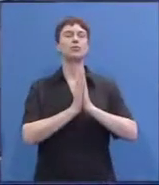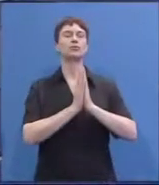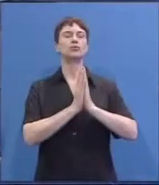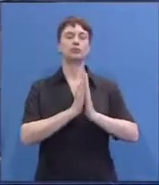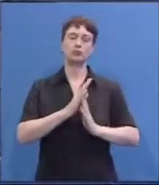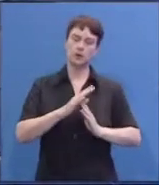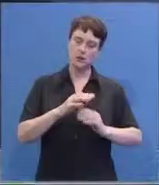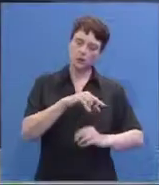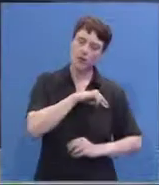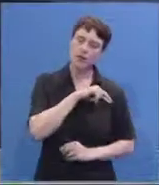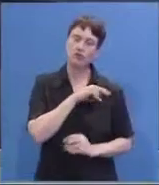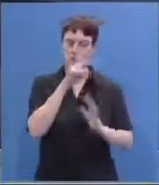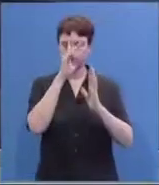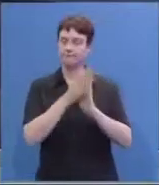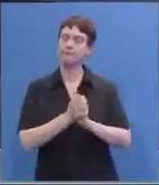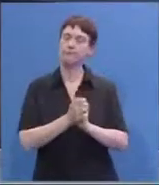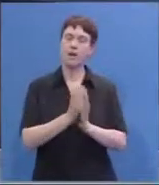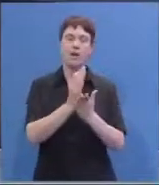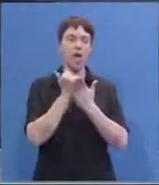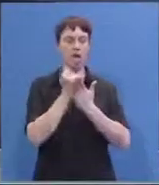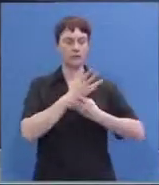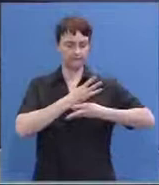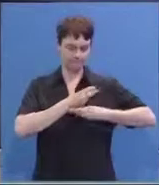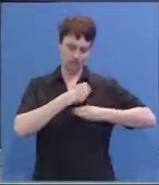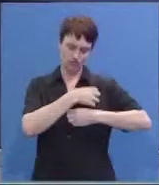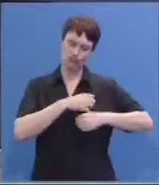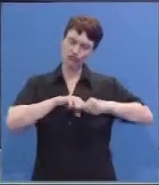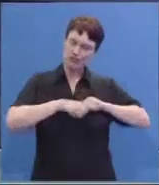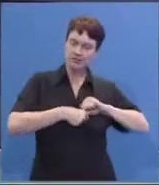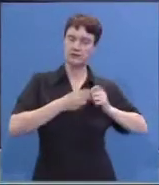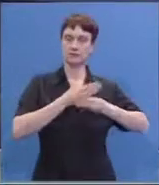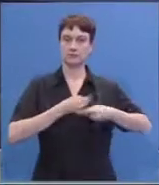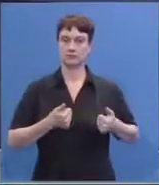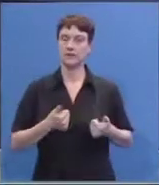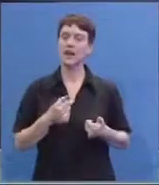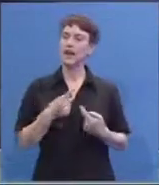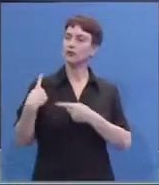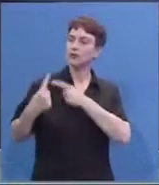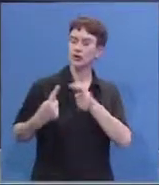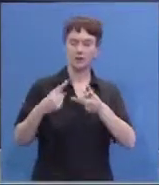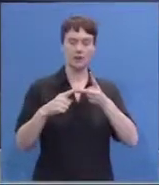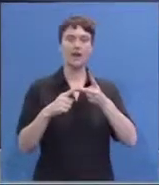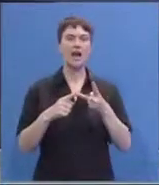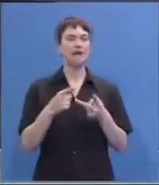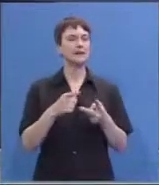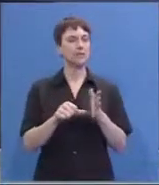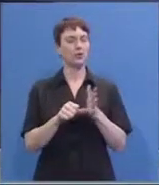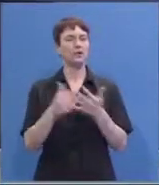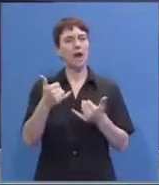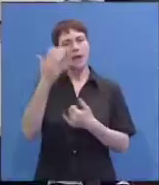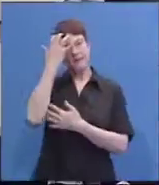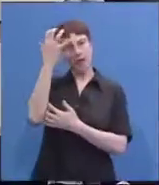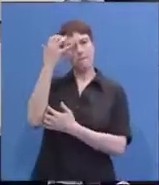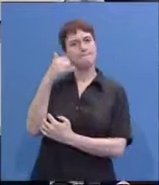through grief. Tradition, ritual, ceremony plays a significant part. How does Islam deal with the grieving